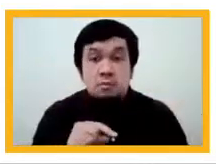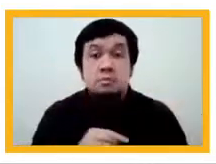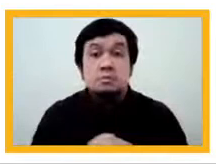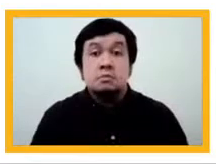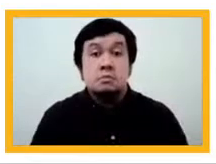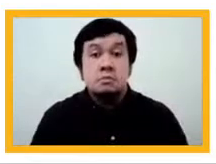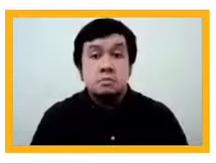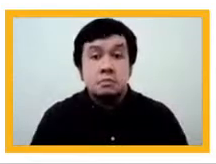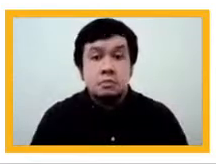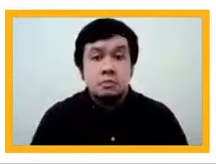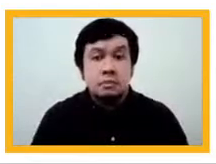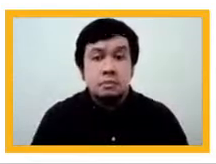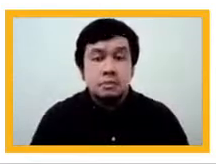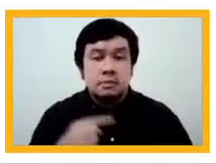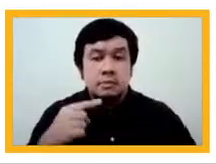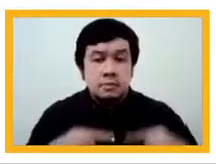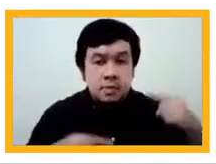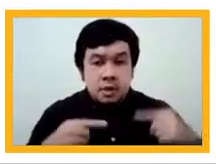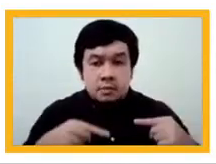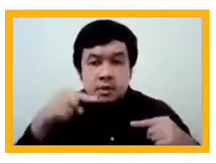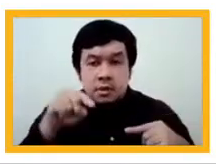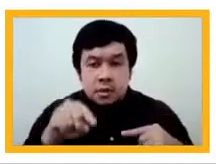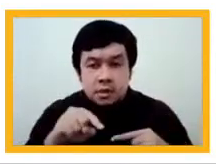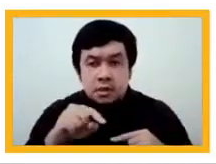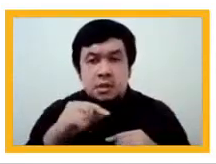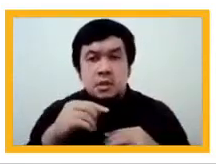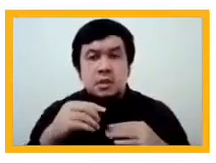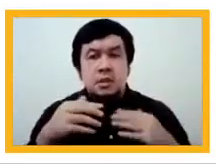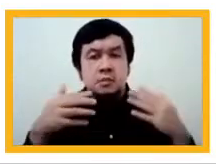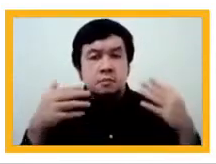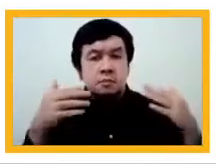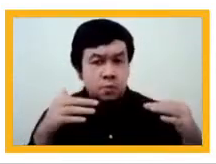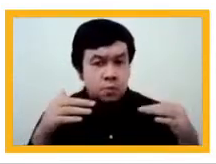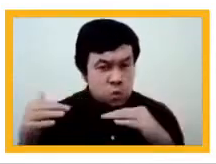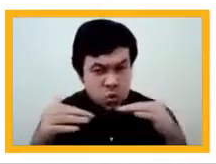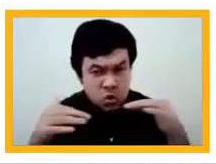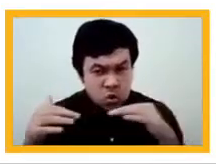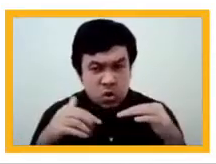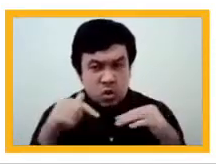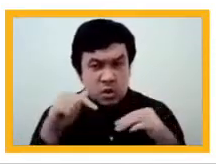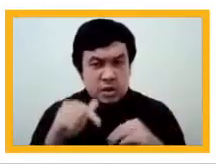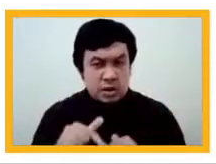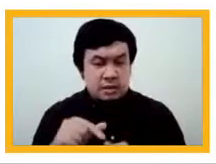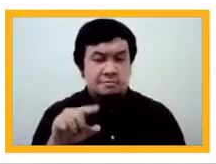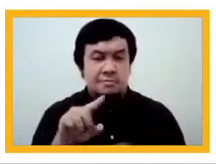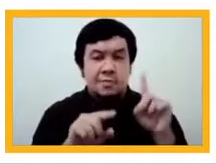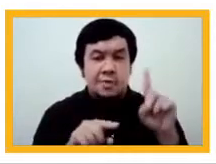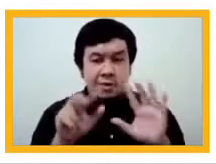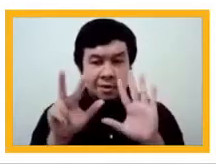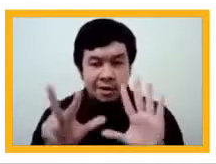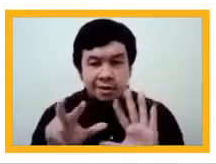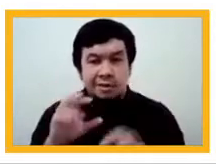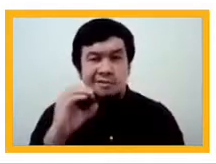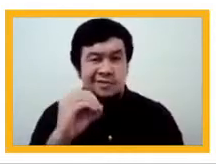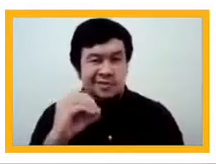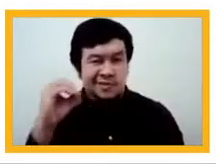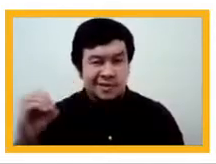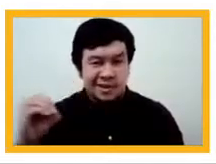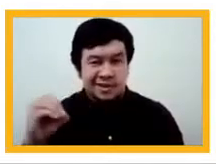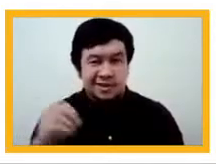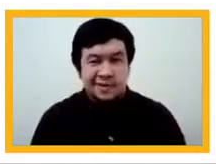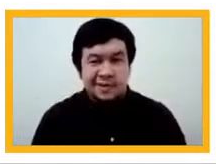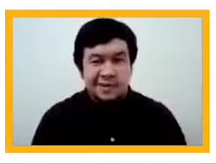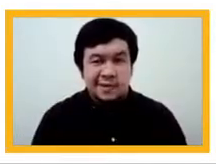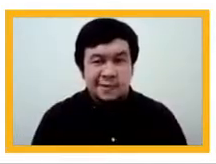After the Industrial Revolution around the 18th century and the introduction of complex